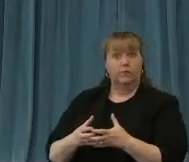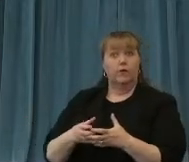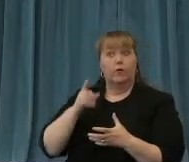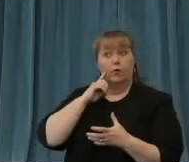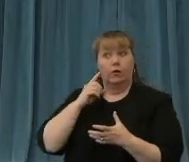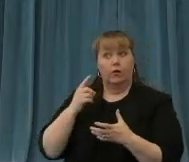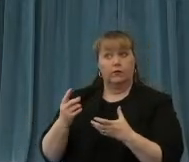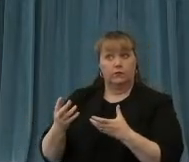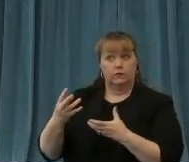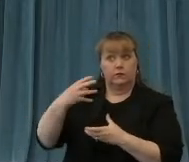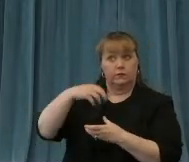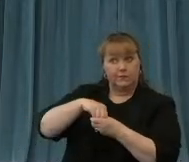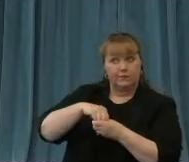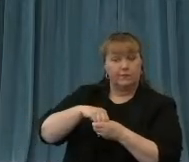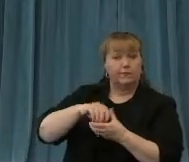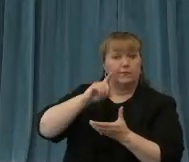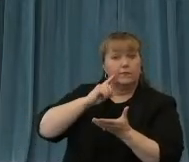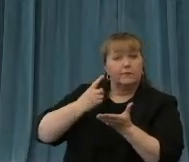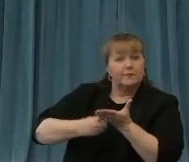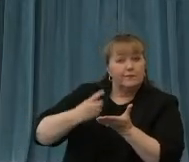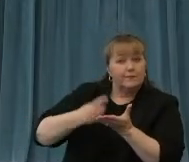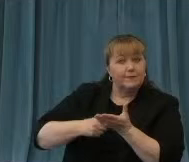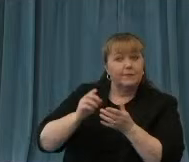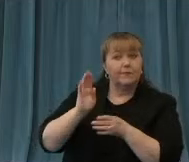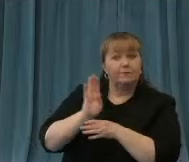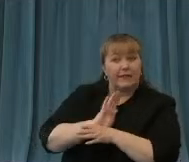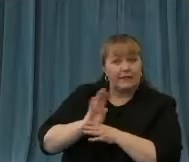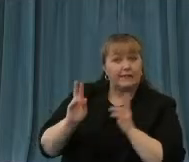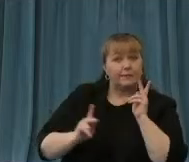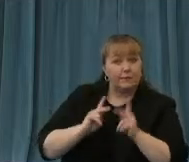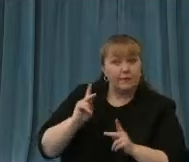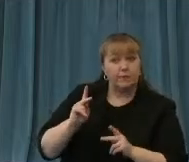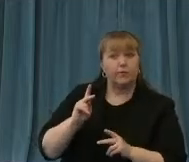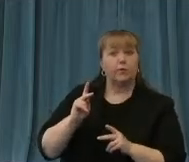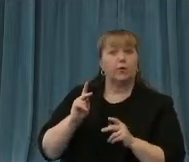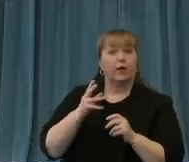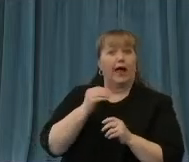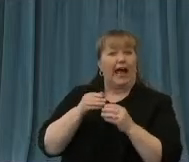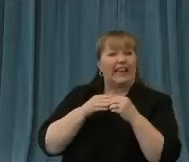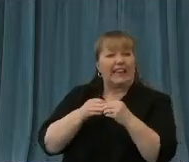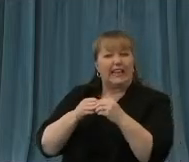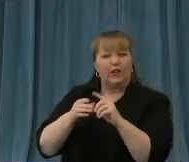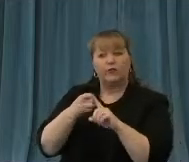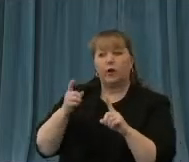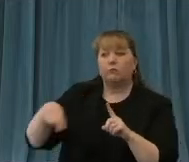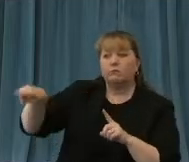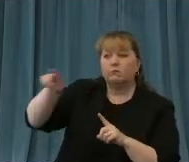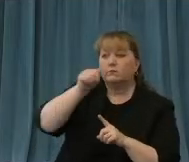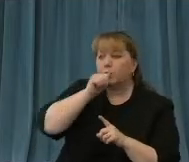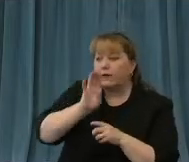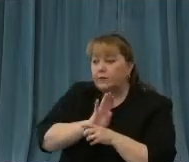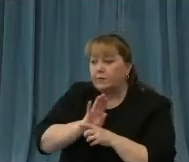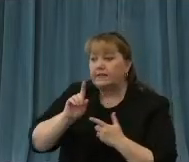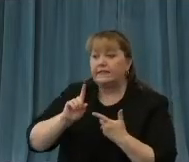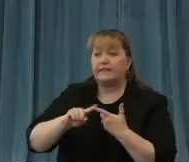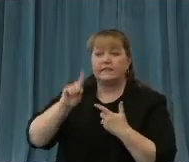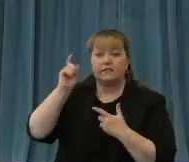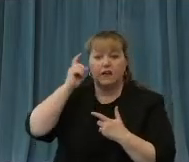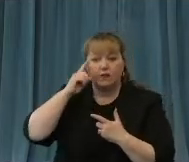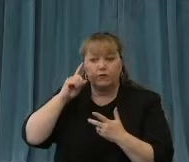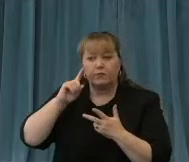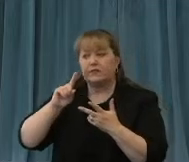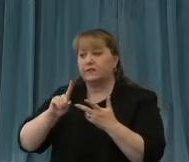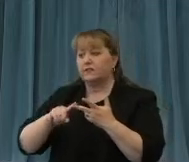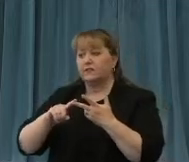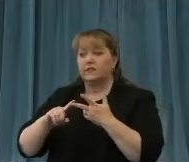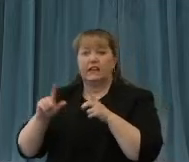conducting sector-specific discussions and planning sessions with leaders throughout the private sector and other state agencies and